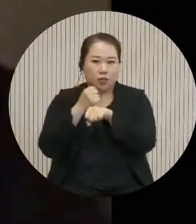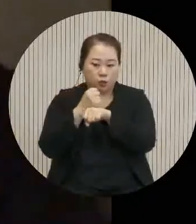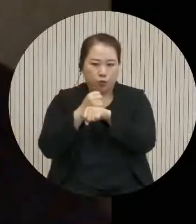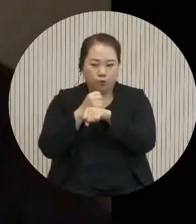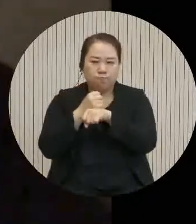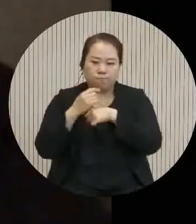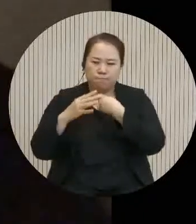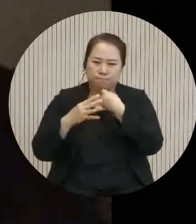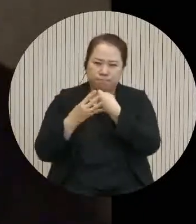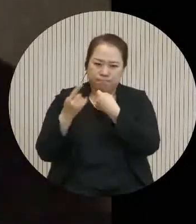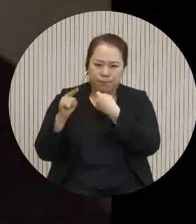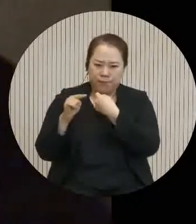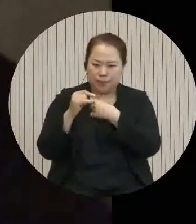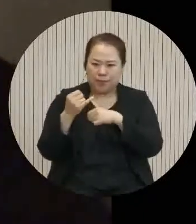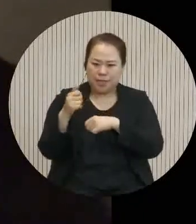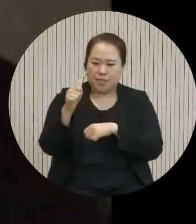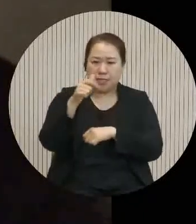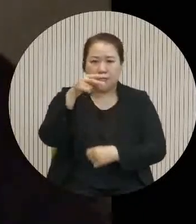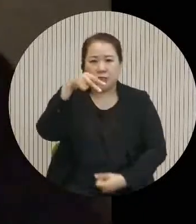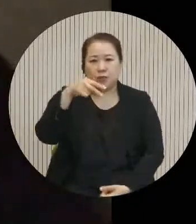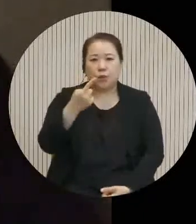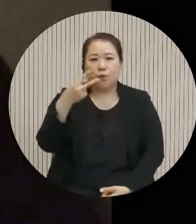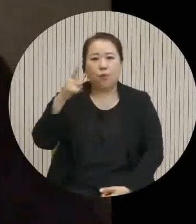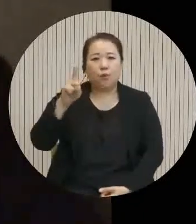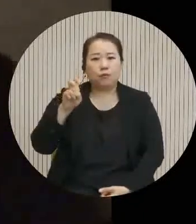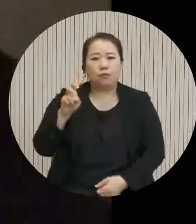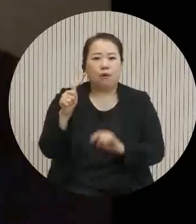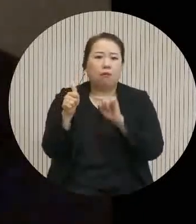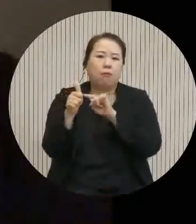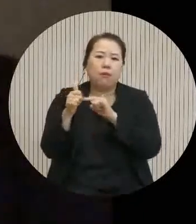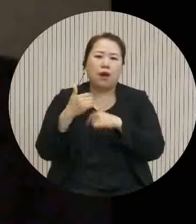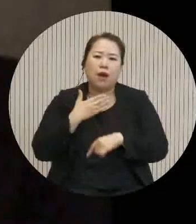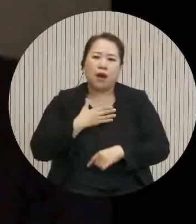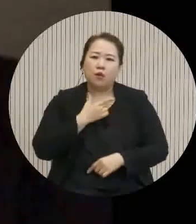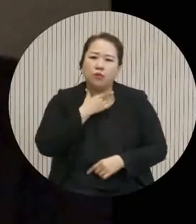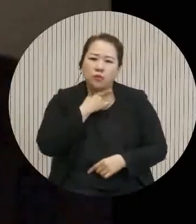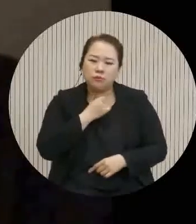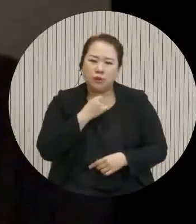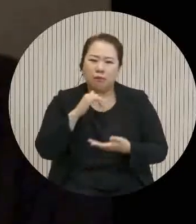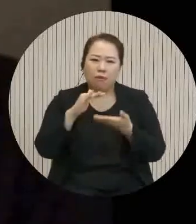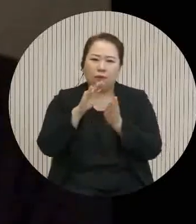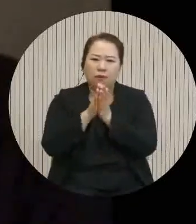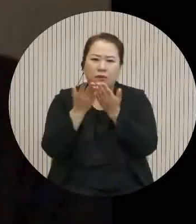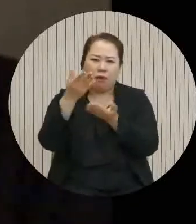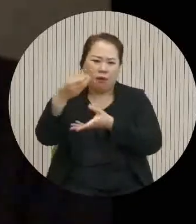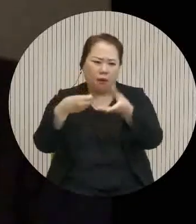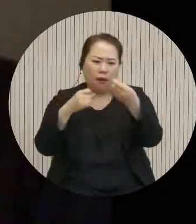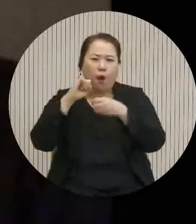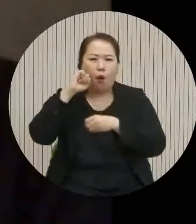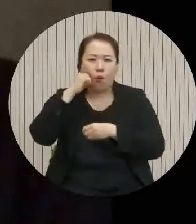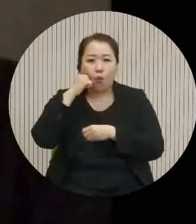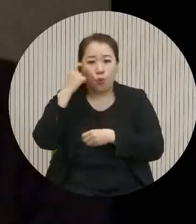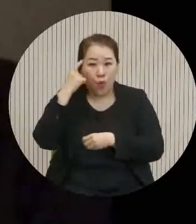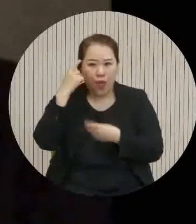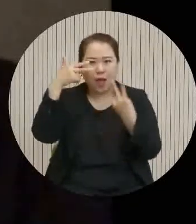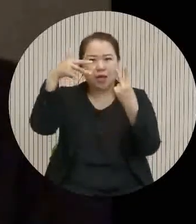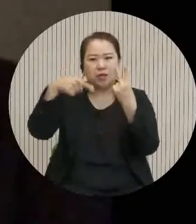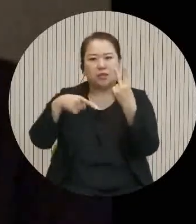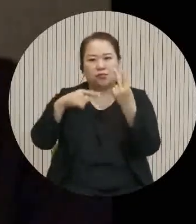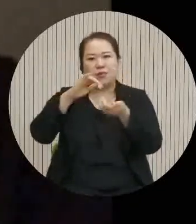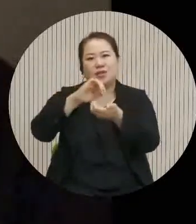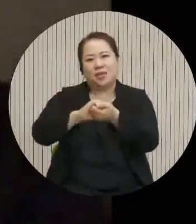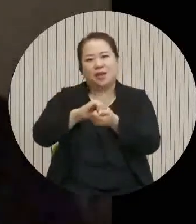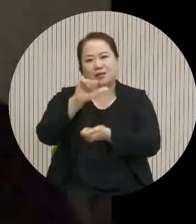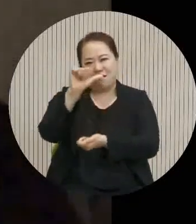limit how many books you can take out. You can only take out 5 books, and you can only keep them for 2 weeks. So Sudam's mom